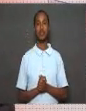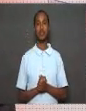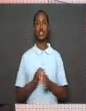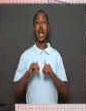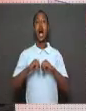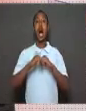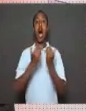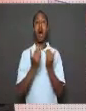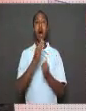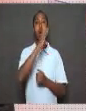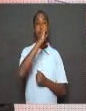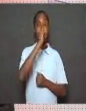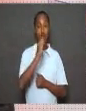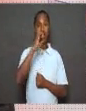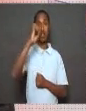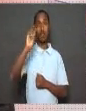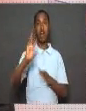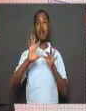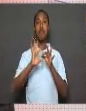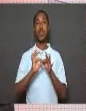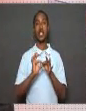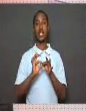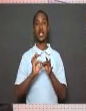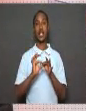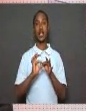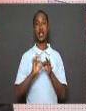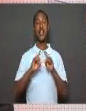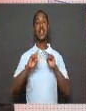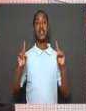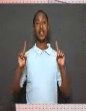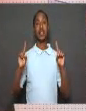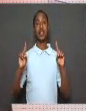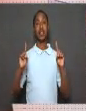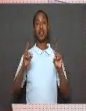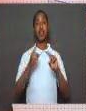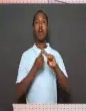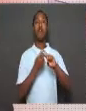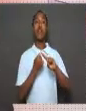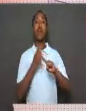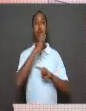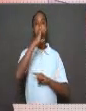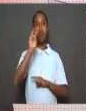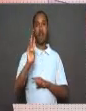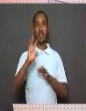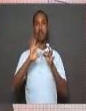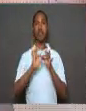How are coordinate covalent bonds different from covalent